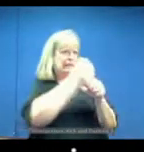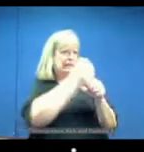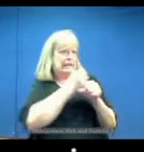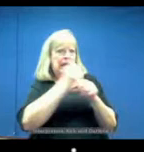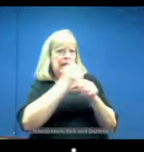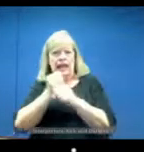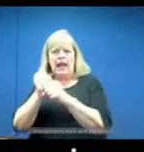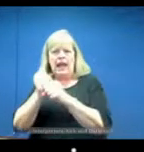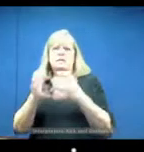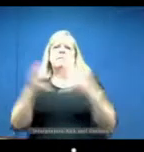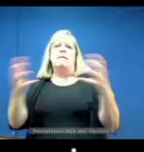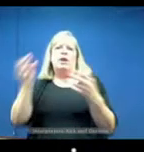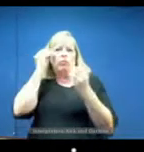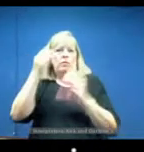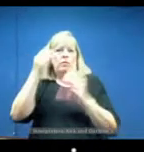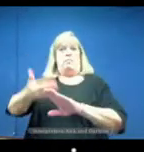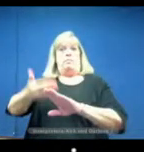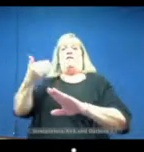can.